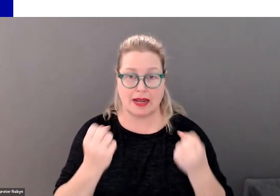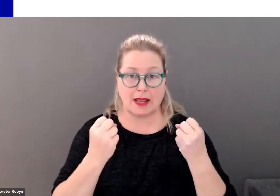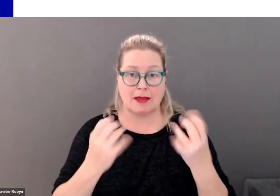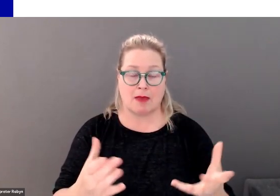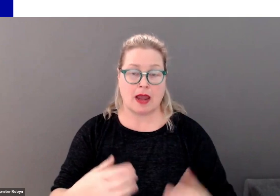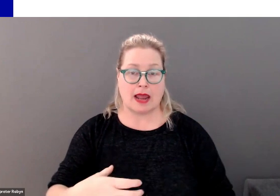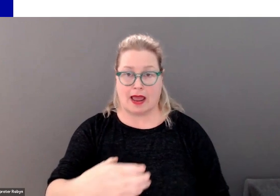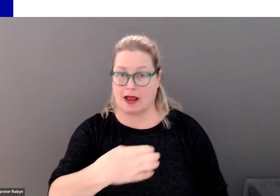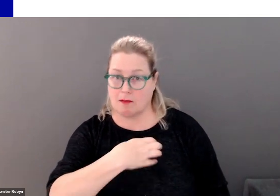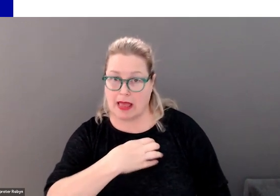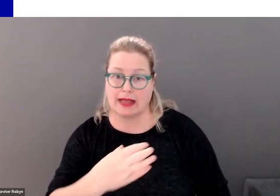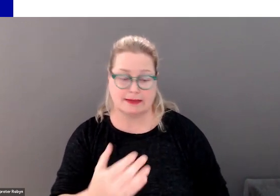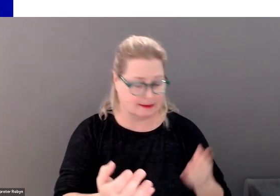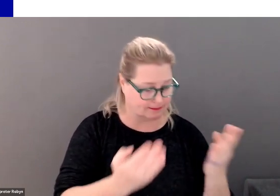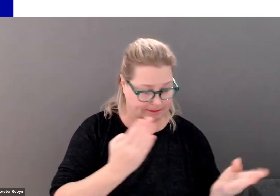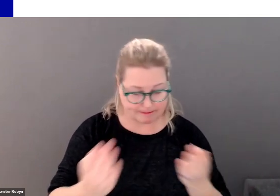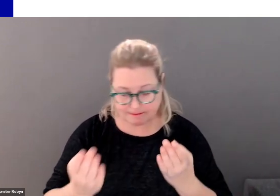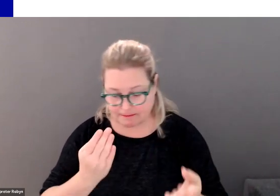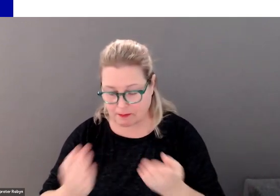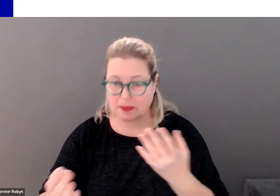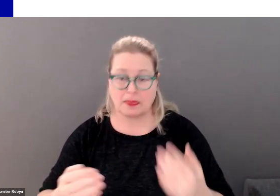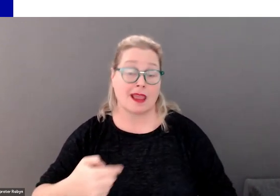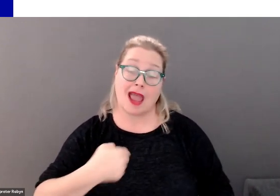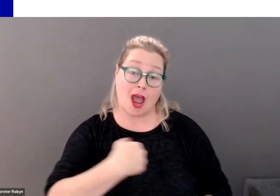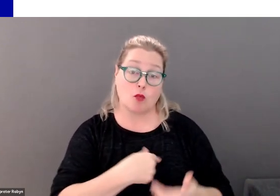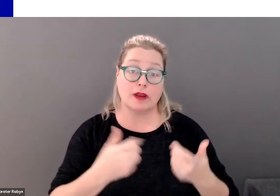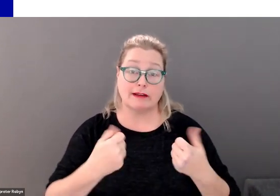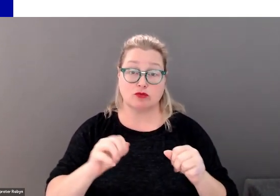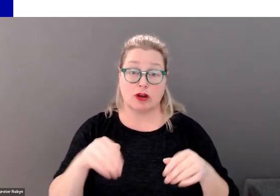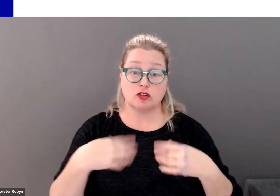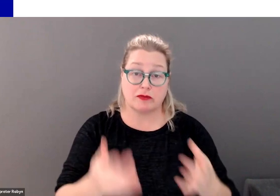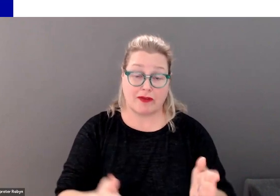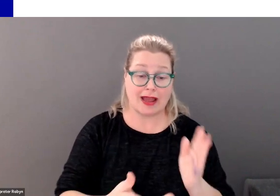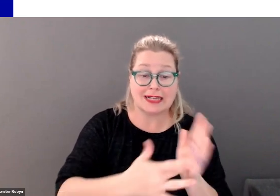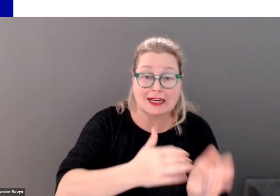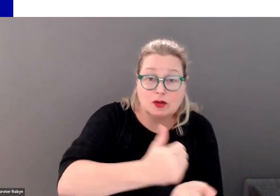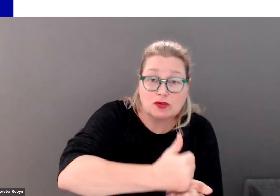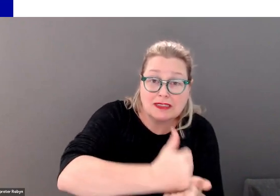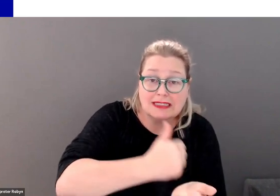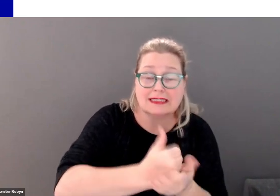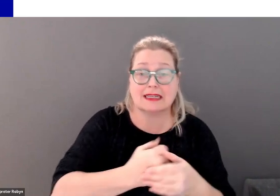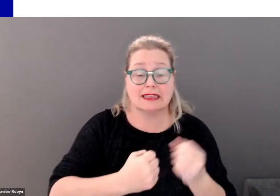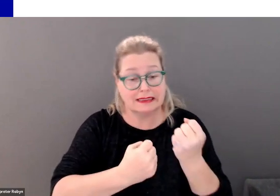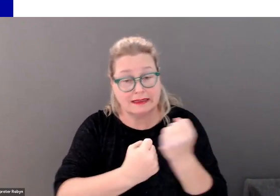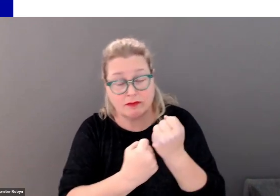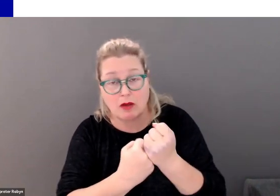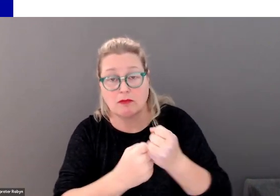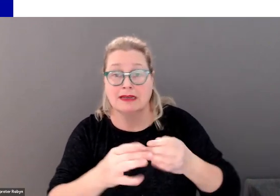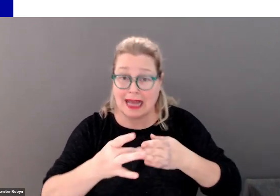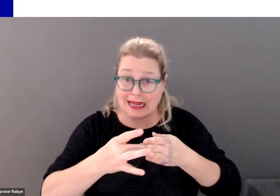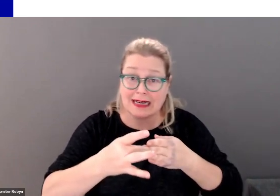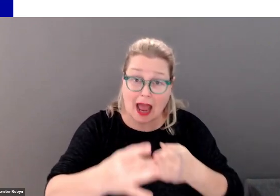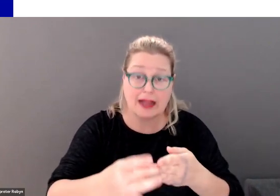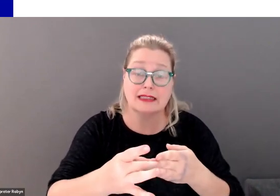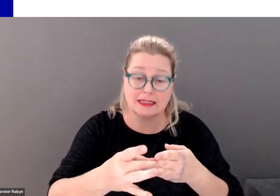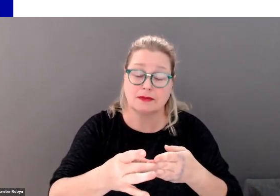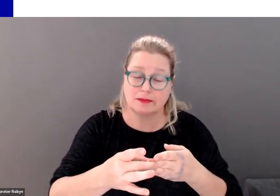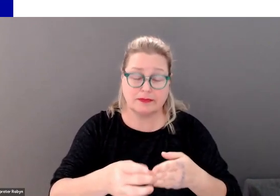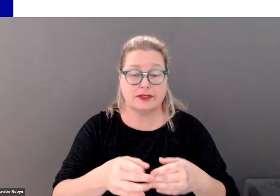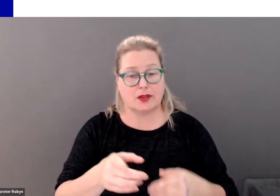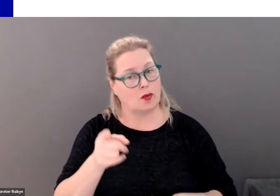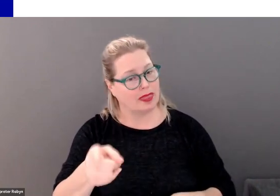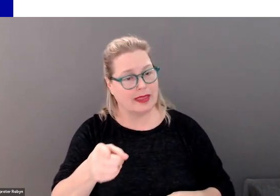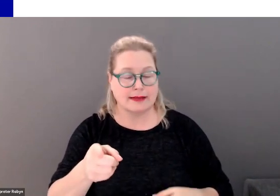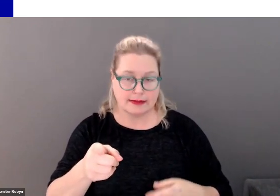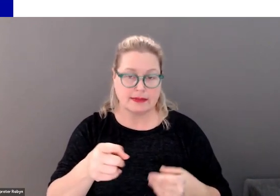engage in, despite technical assistance, guidance, and enforcement actions already taken in the past. So this new